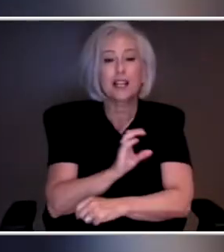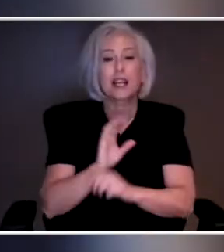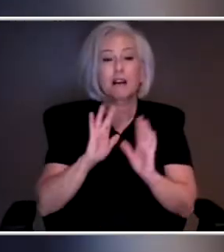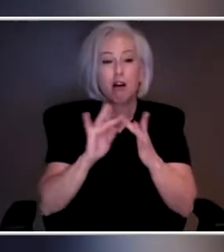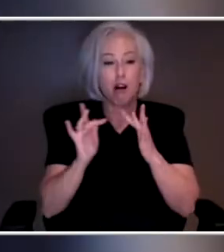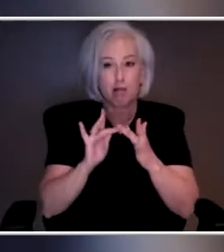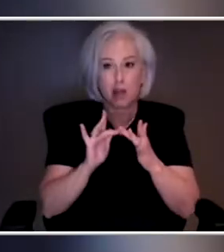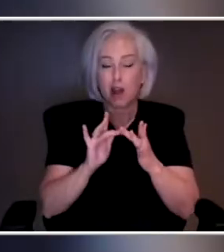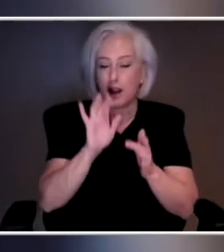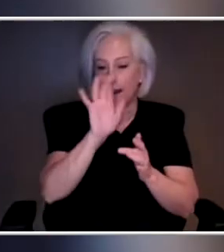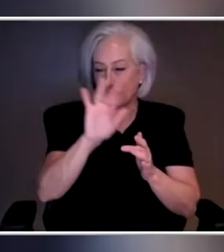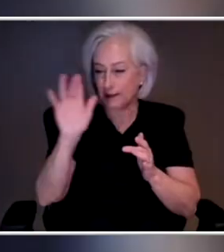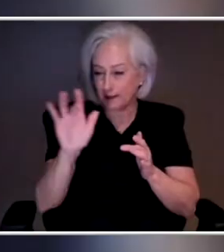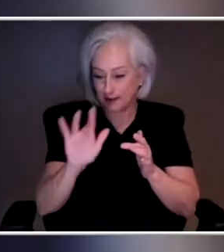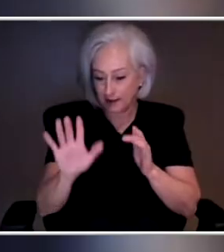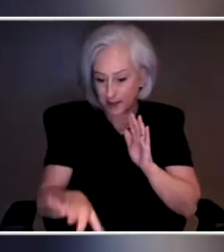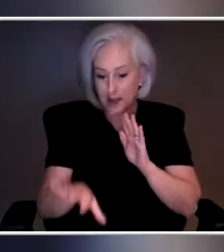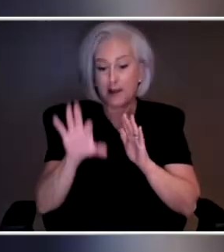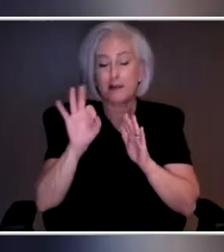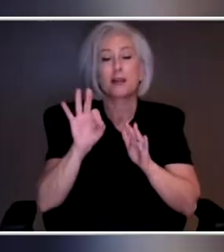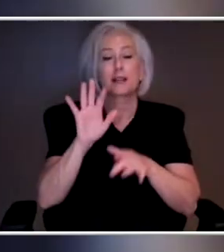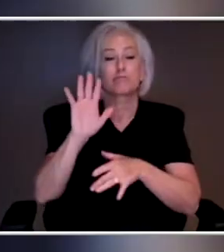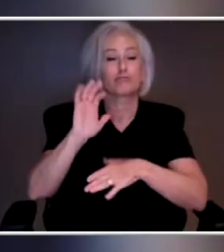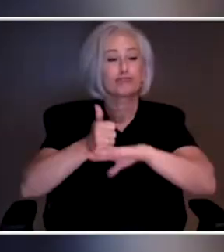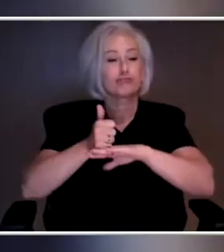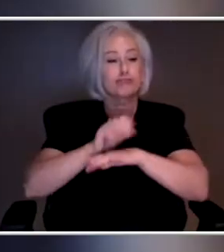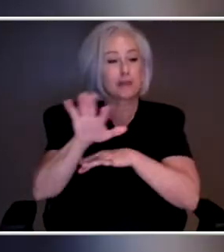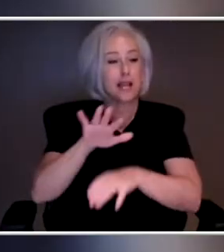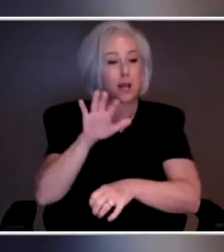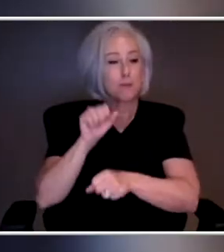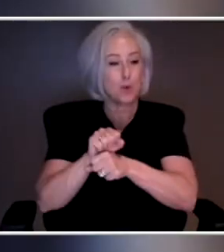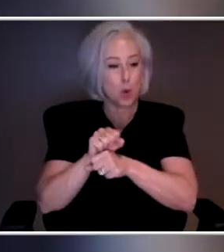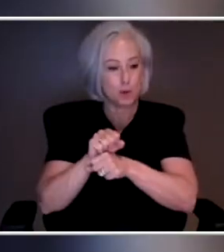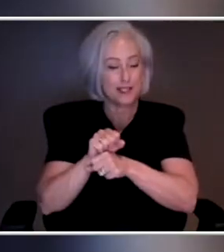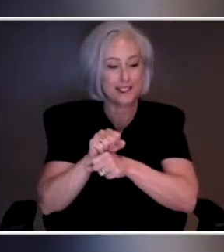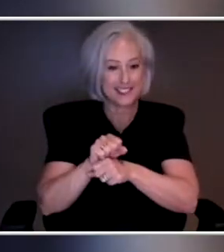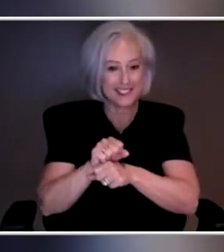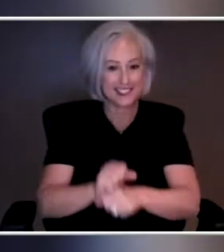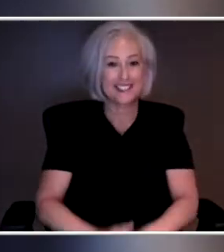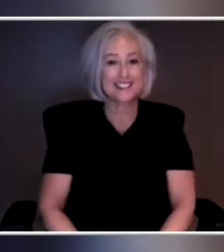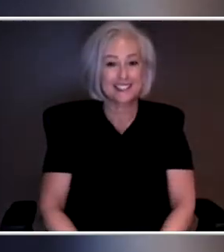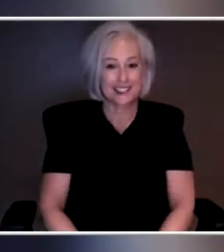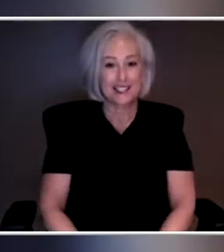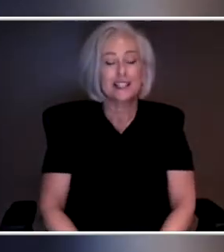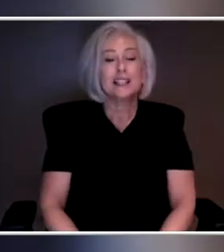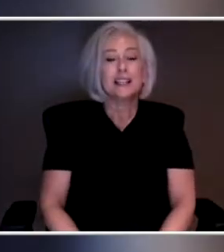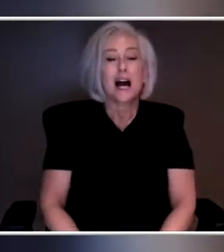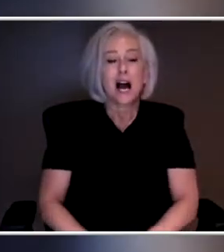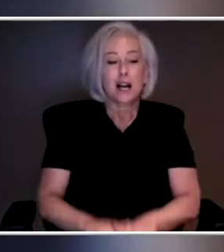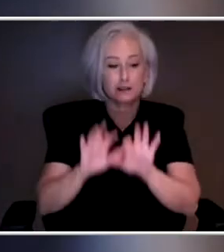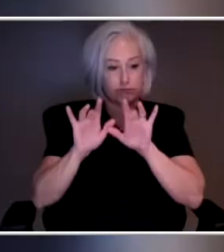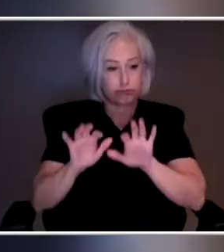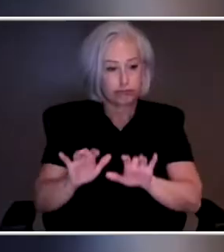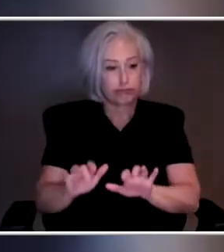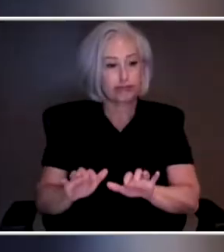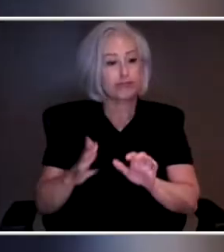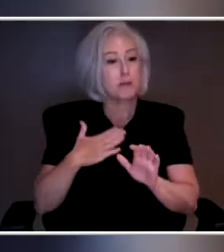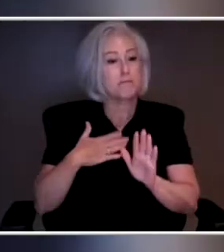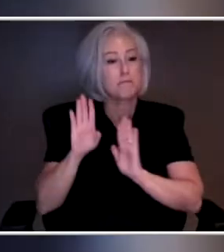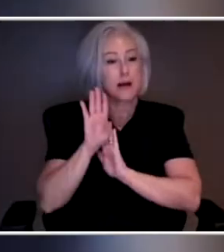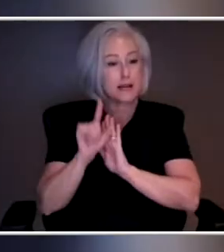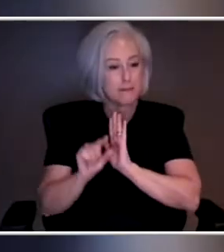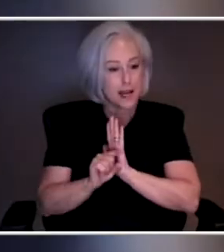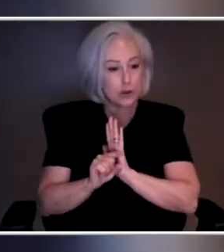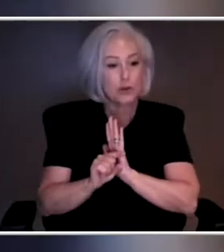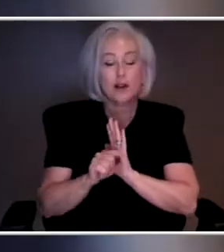appointment, and that's what I did. I gave some information about my case, the background, et cetera, and said I was